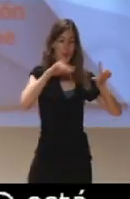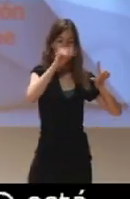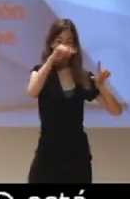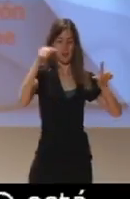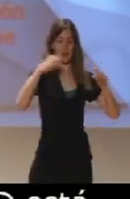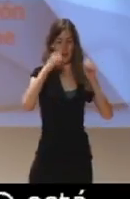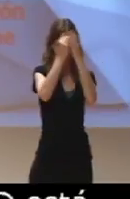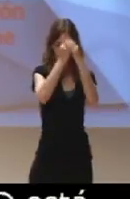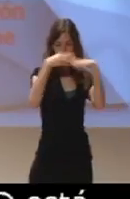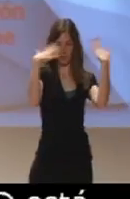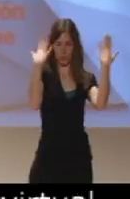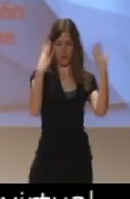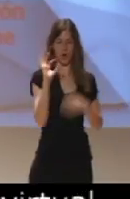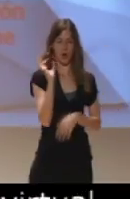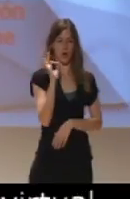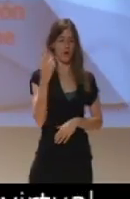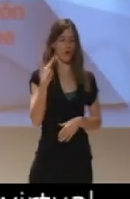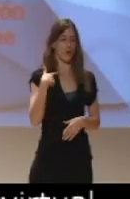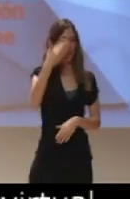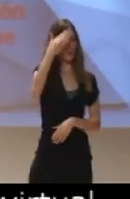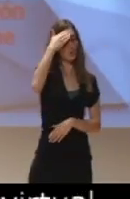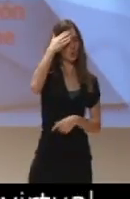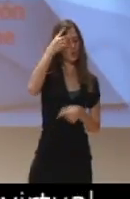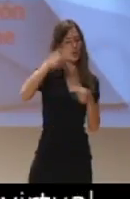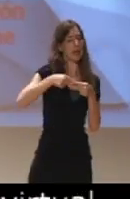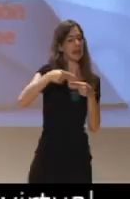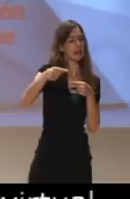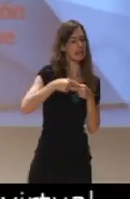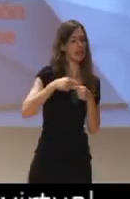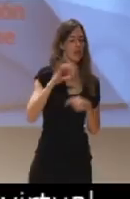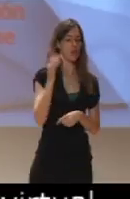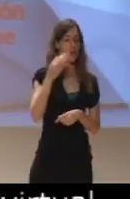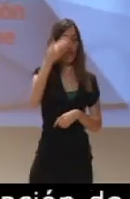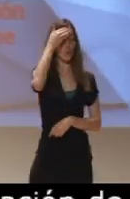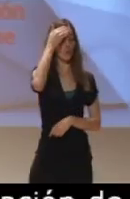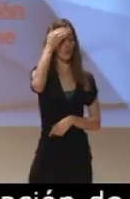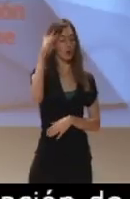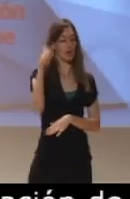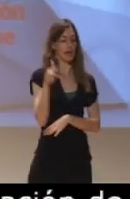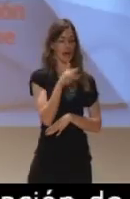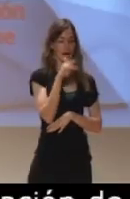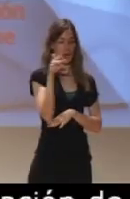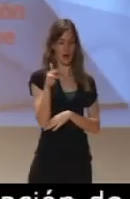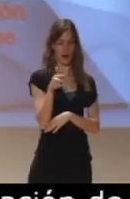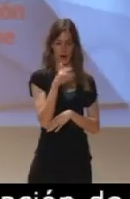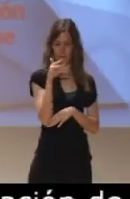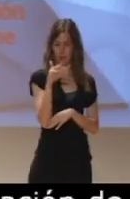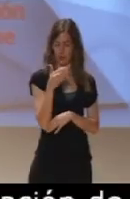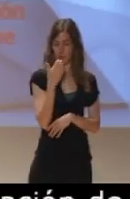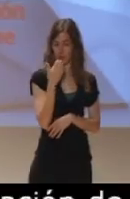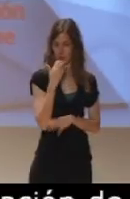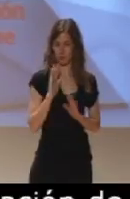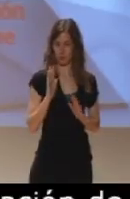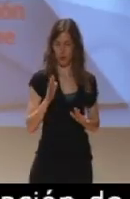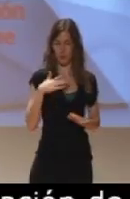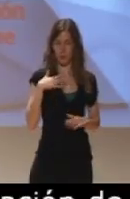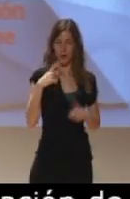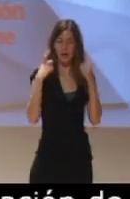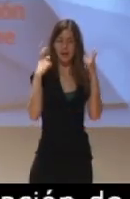using more and more systems of virtual blackboards, remote